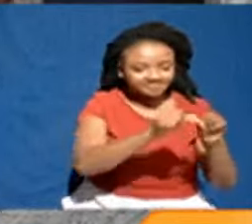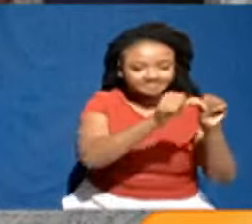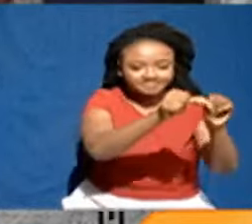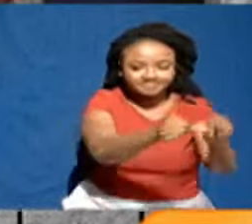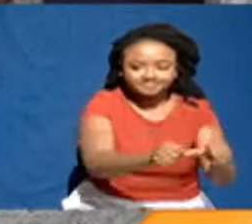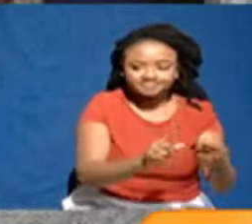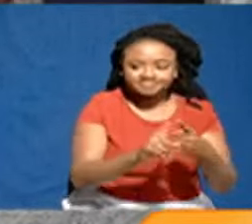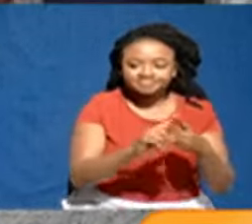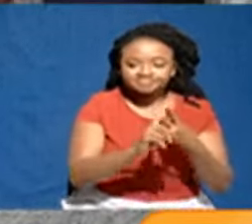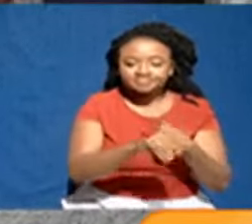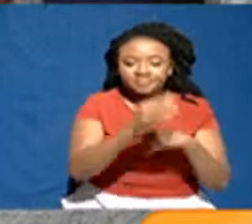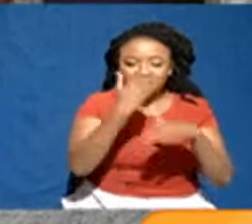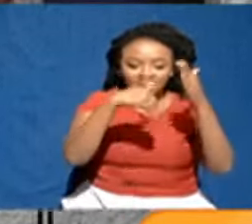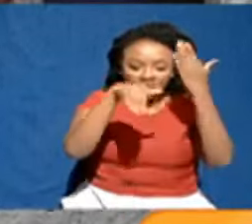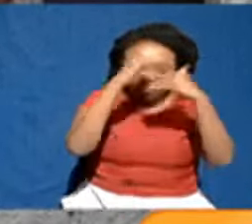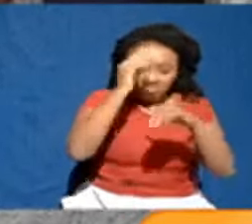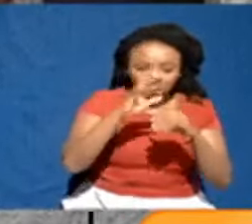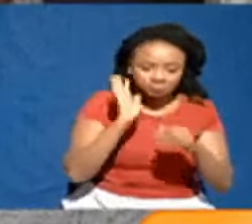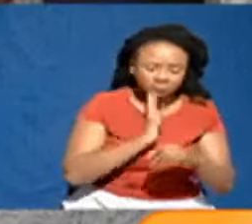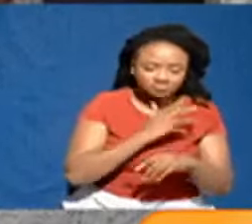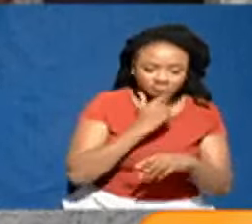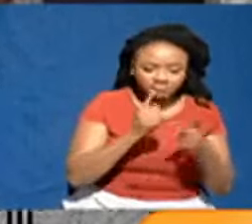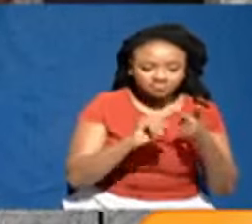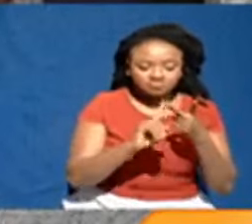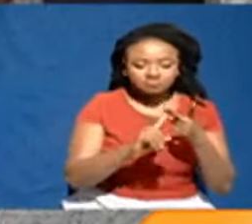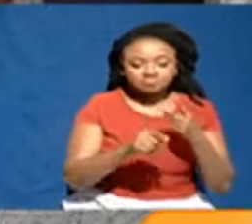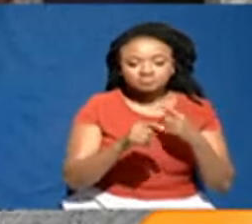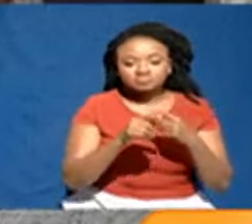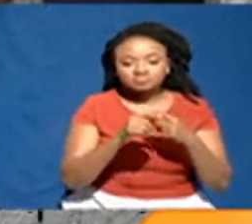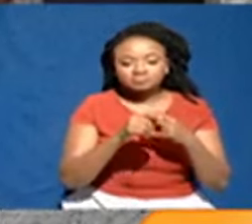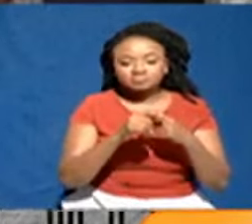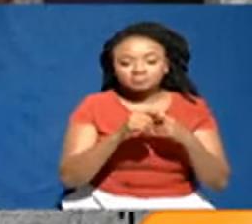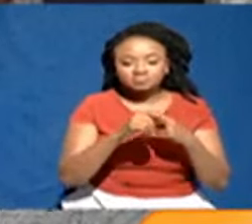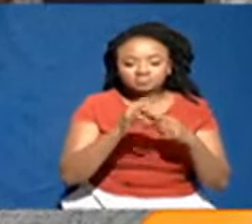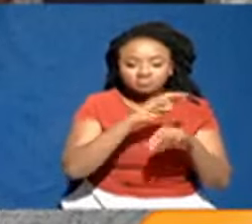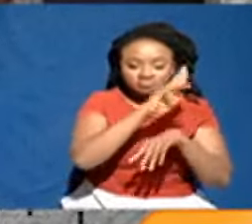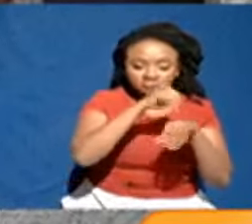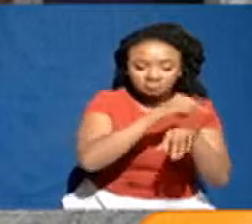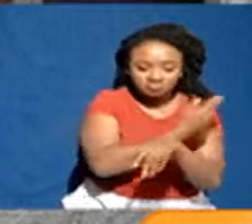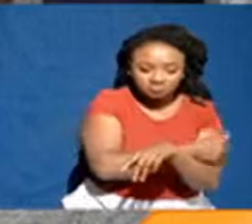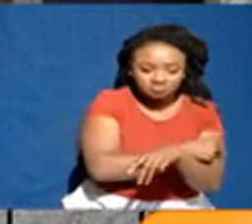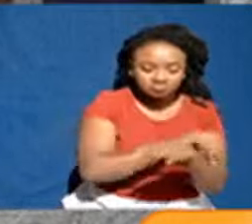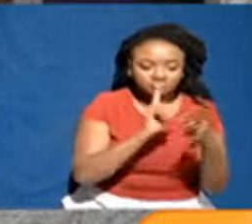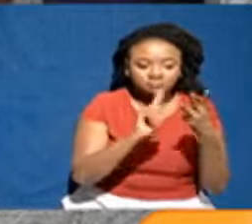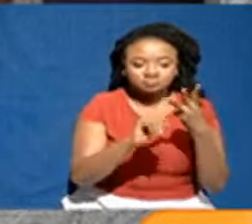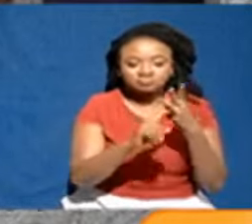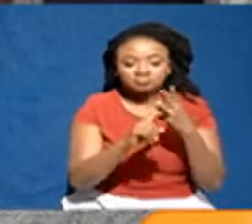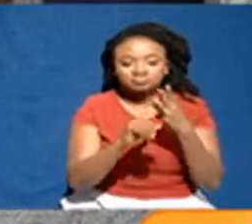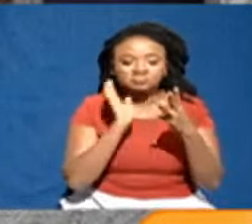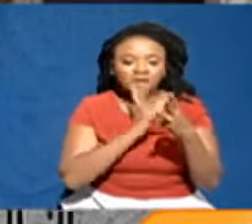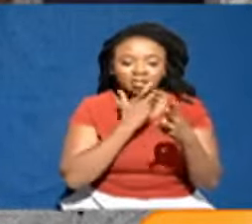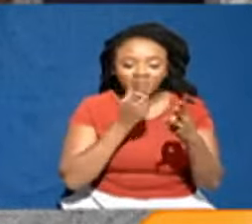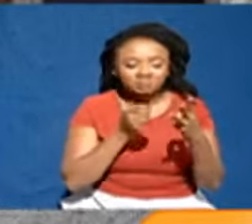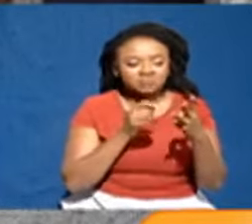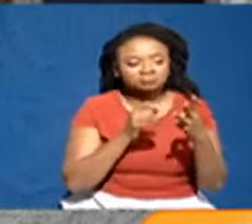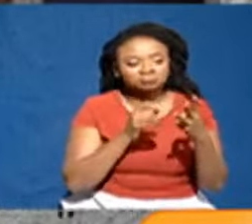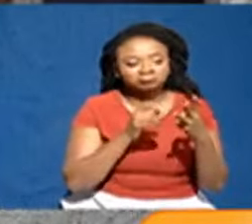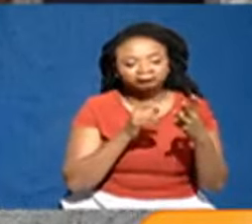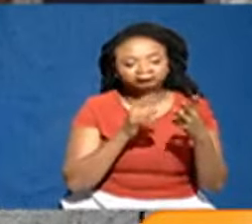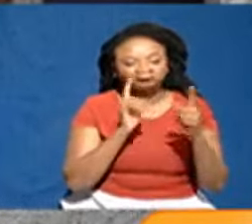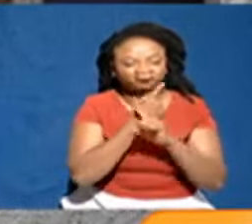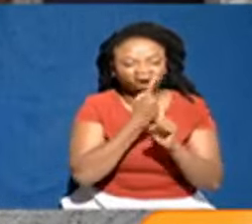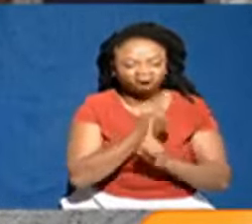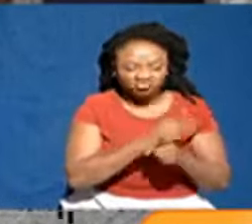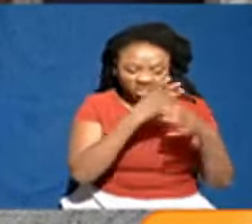Institute, Kenyatta University Teaching and Referral, Kenyatta National Hospital, and all other reference labs